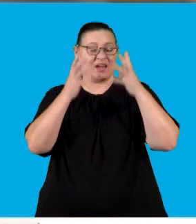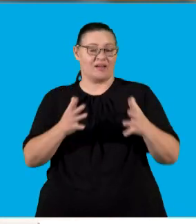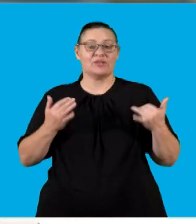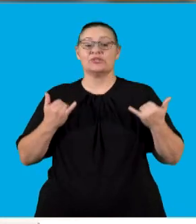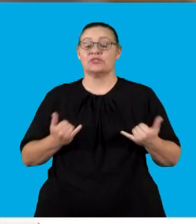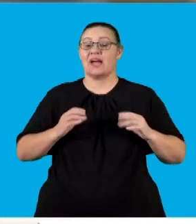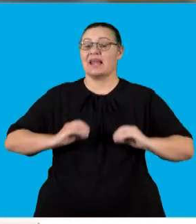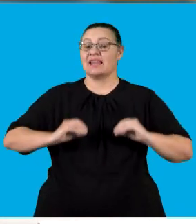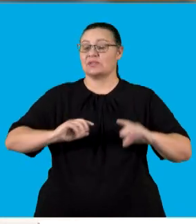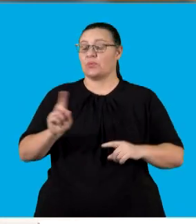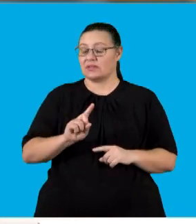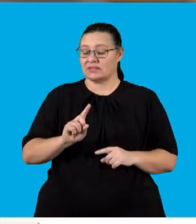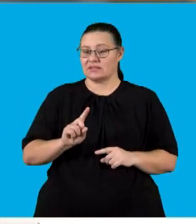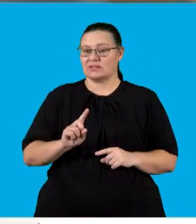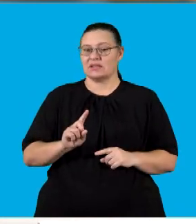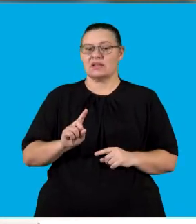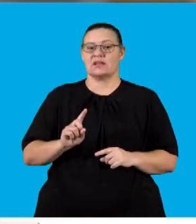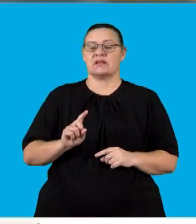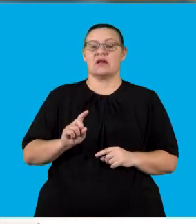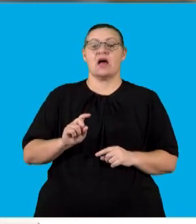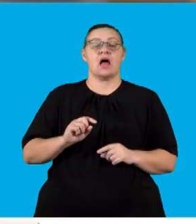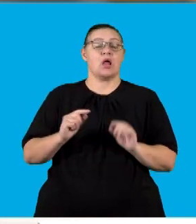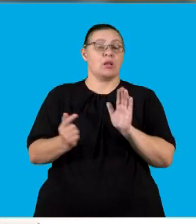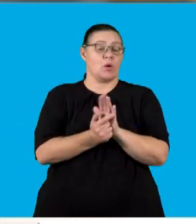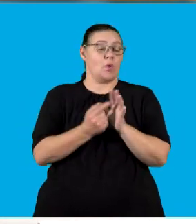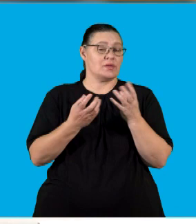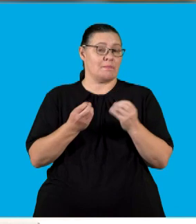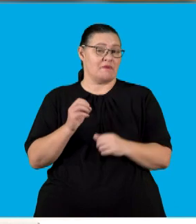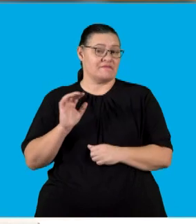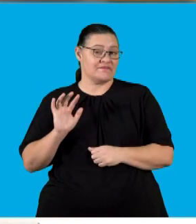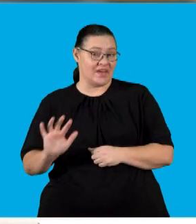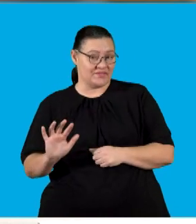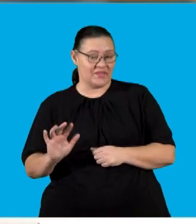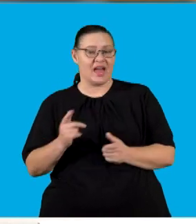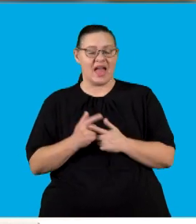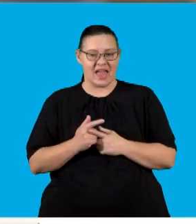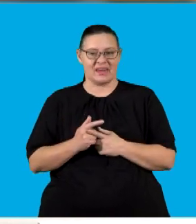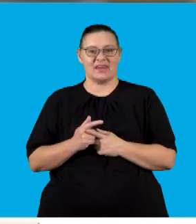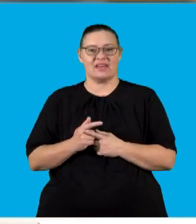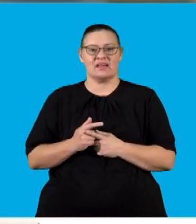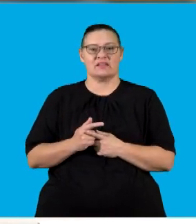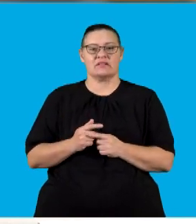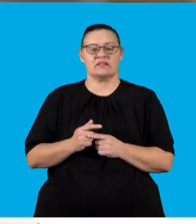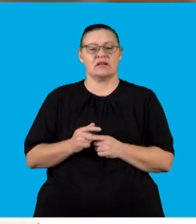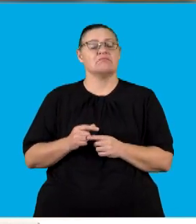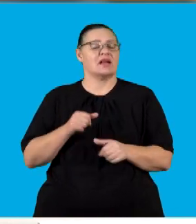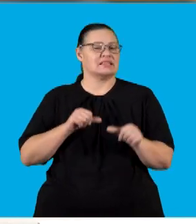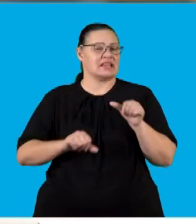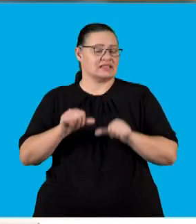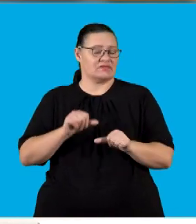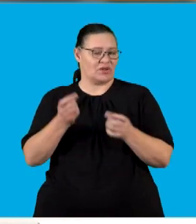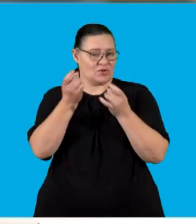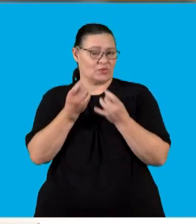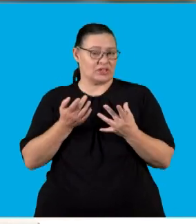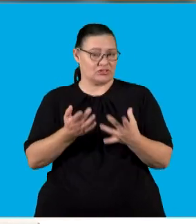Hello learners, and welcome to today's lesson of exponent law number 5 and scientific notation, where today we are going to